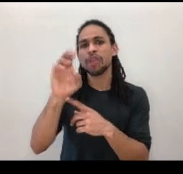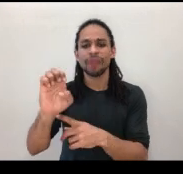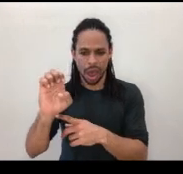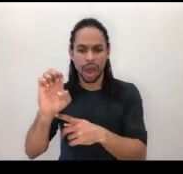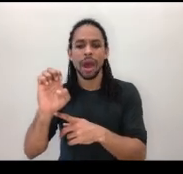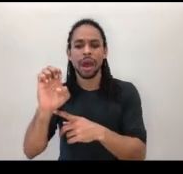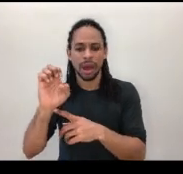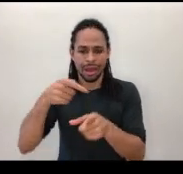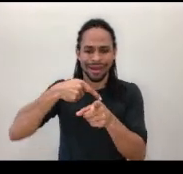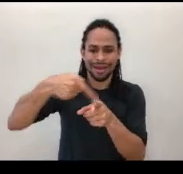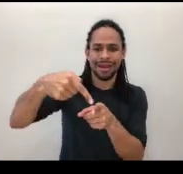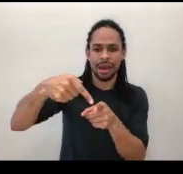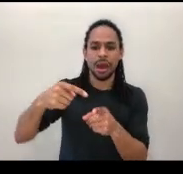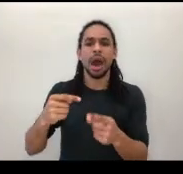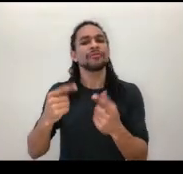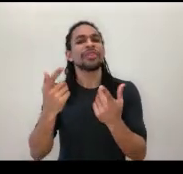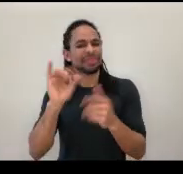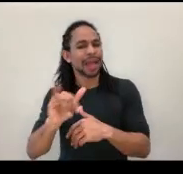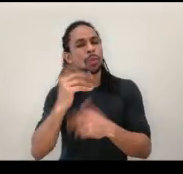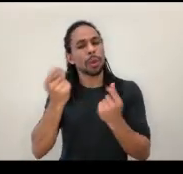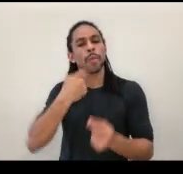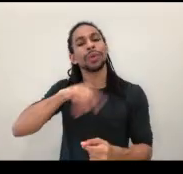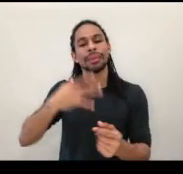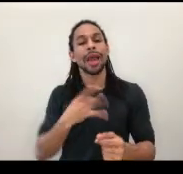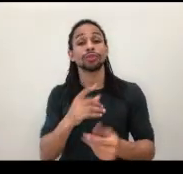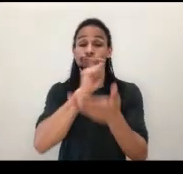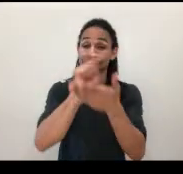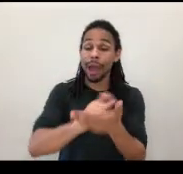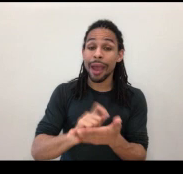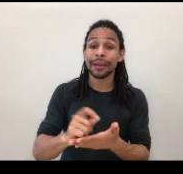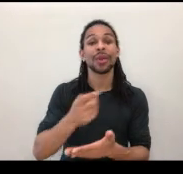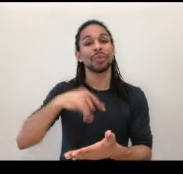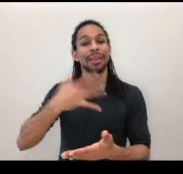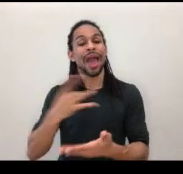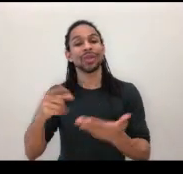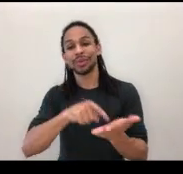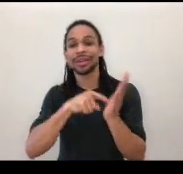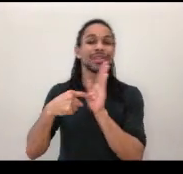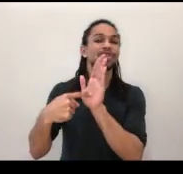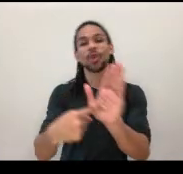of what we like to write